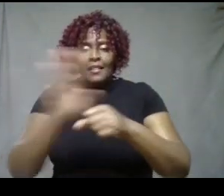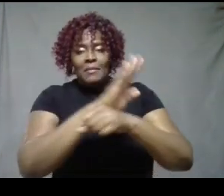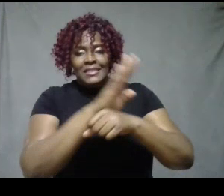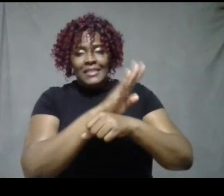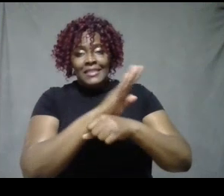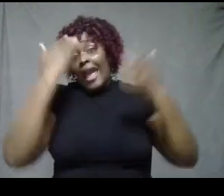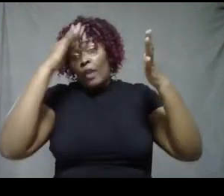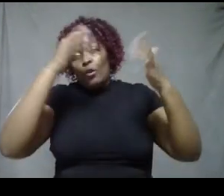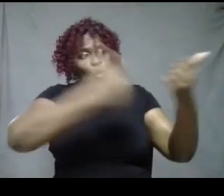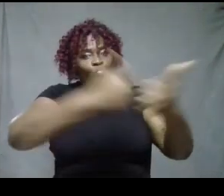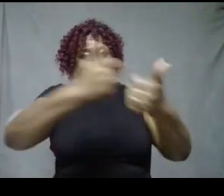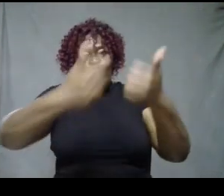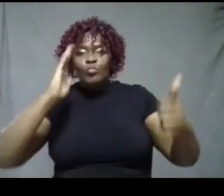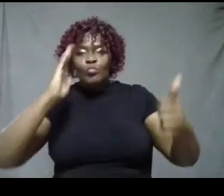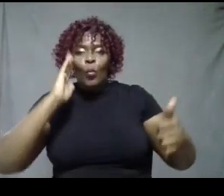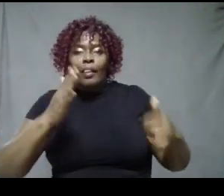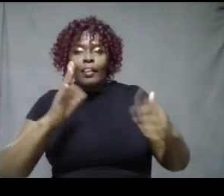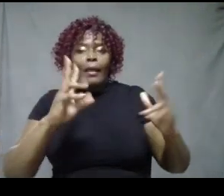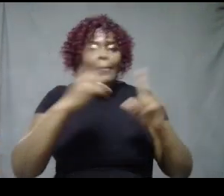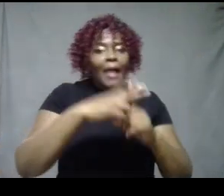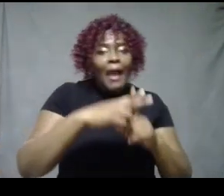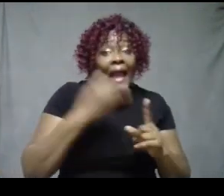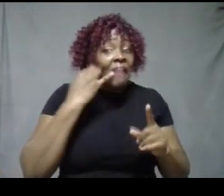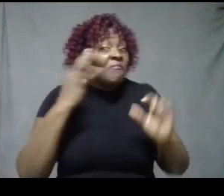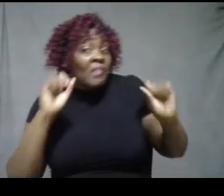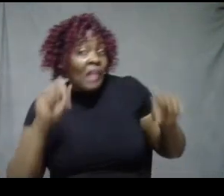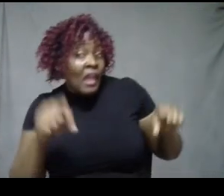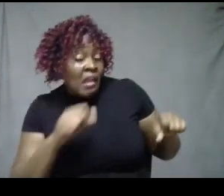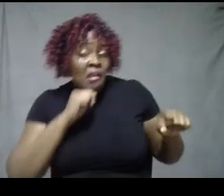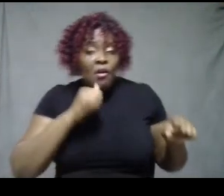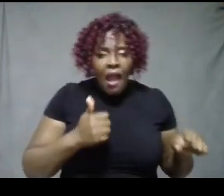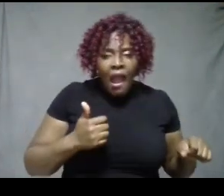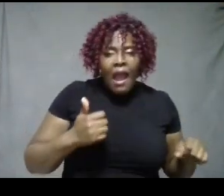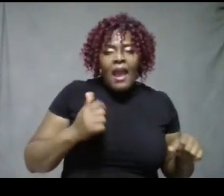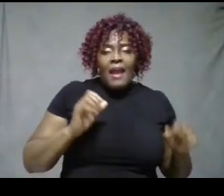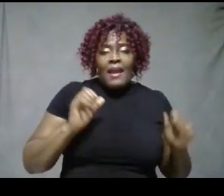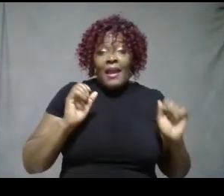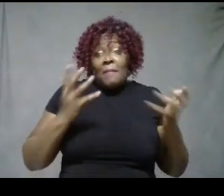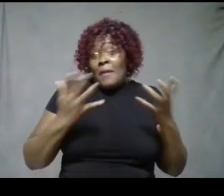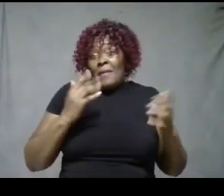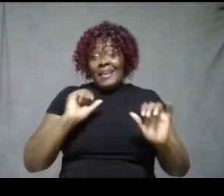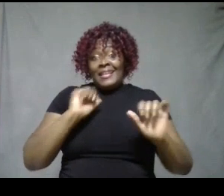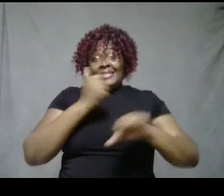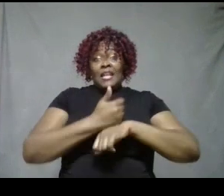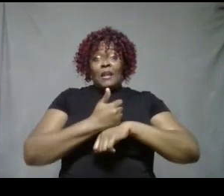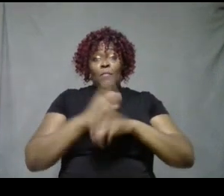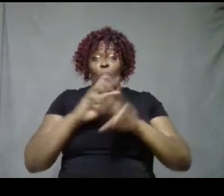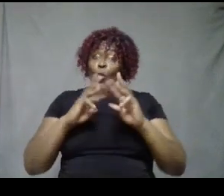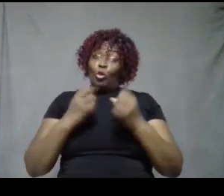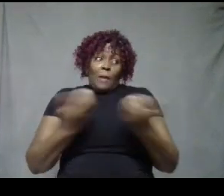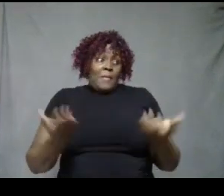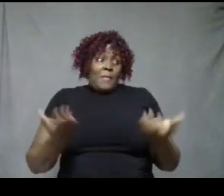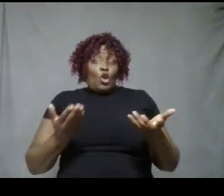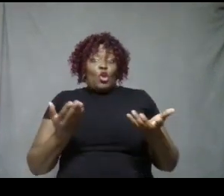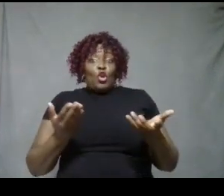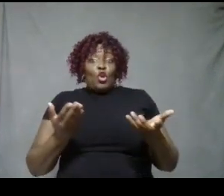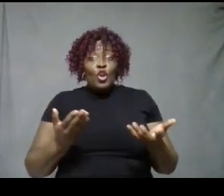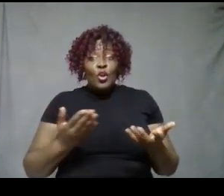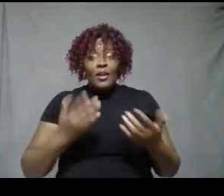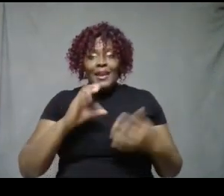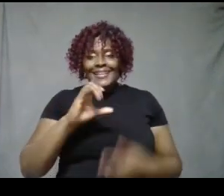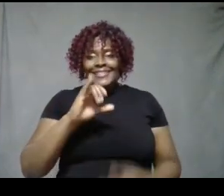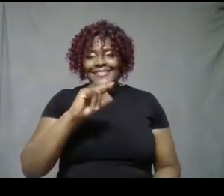eligible, but I can even offer scheduling a workshop here on site at City Hall